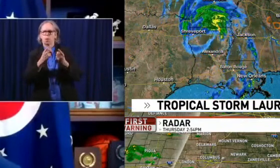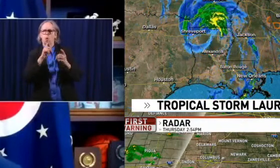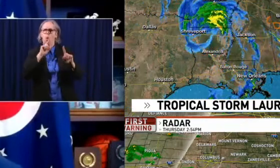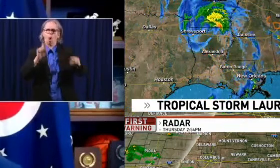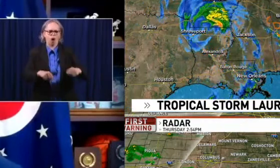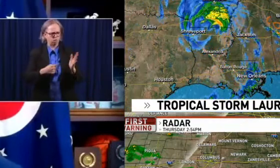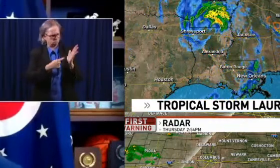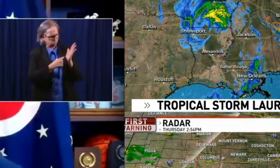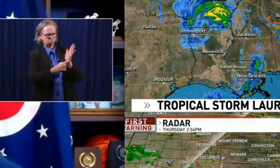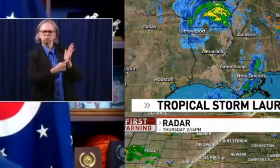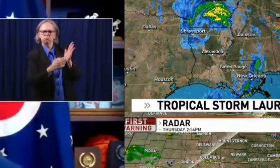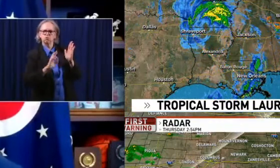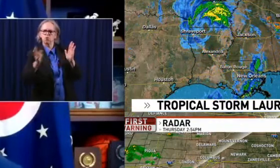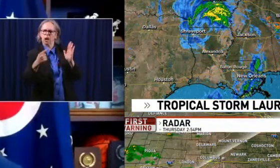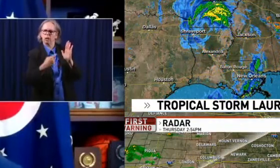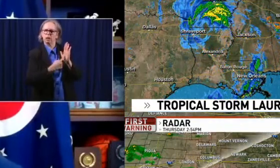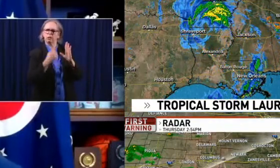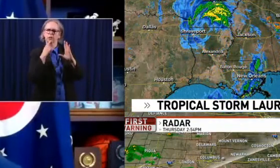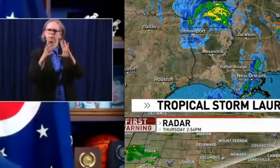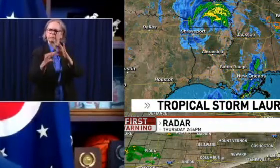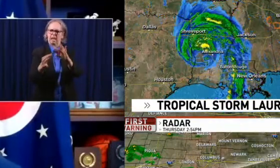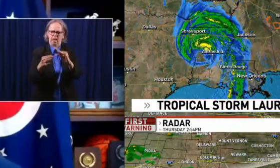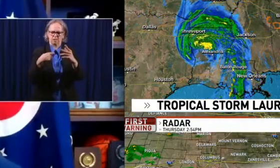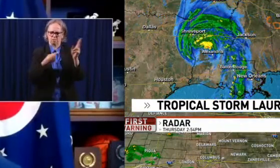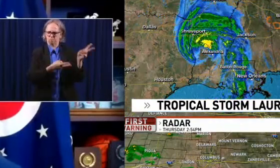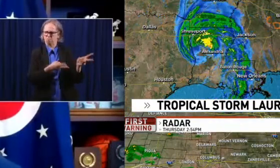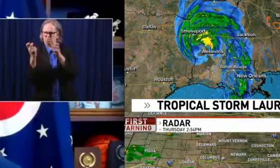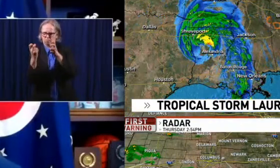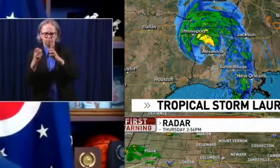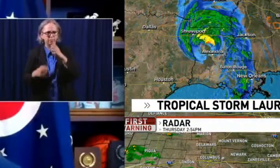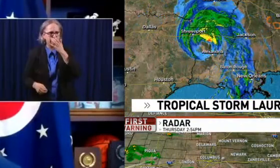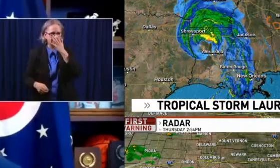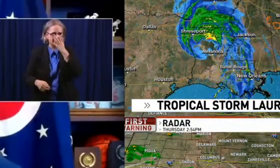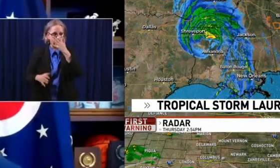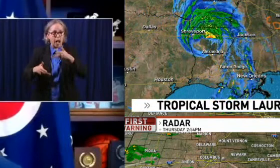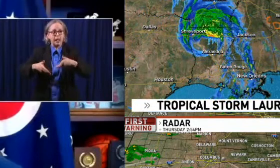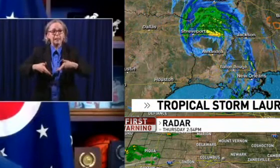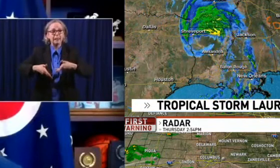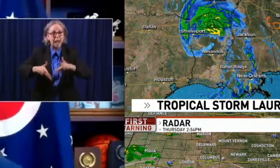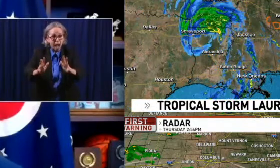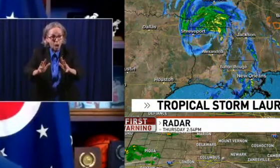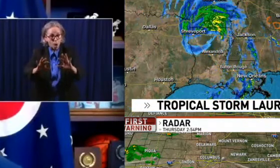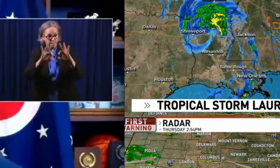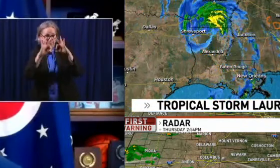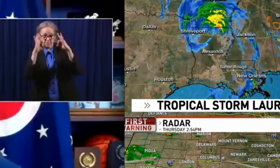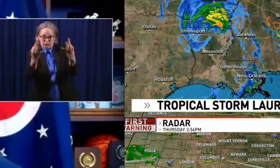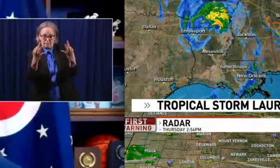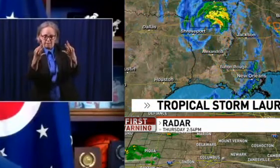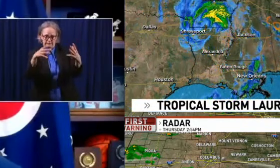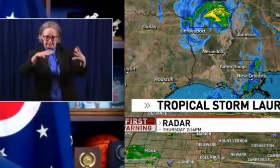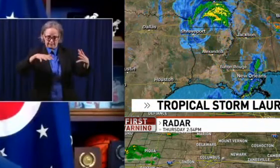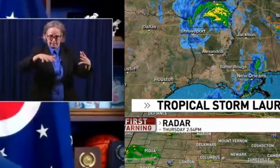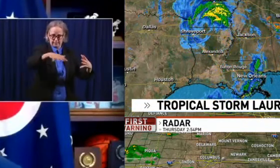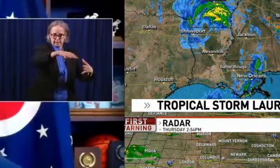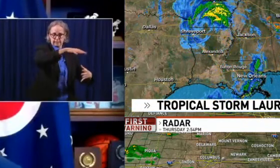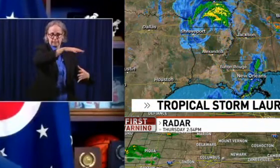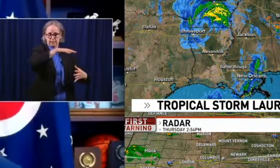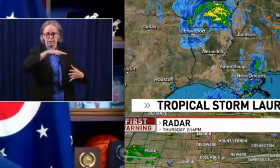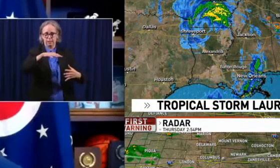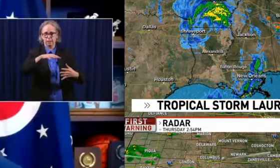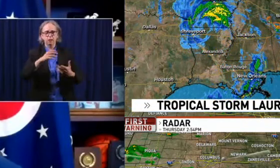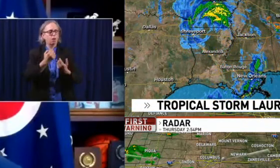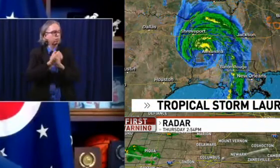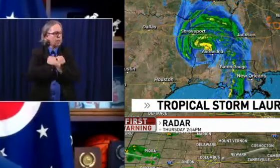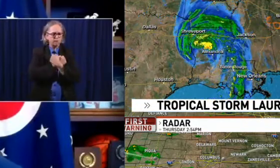purpose of permitting sports spectators is to allow and encourage the family and the household members and loved ones of